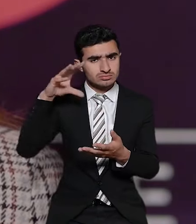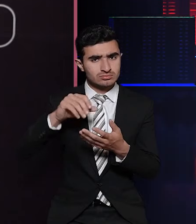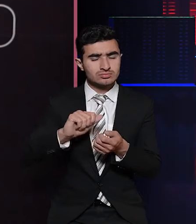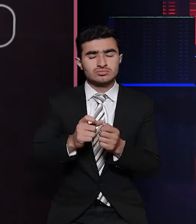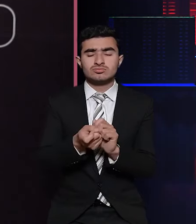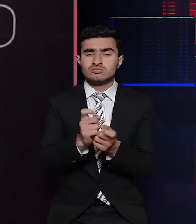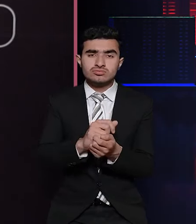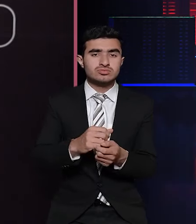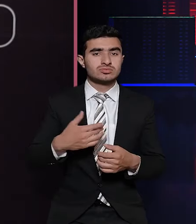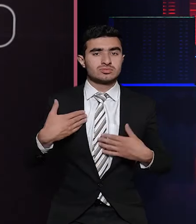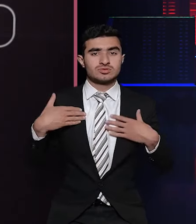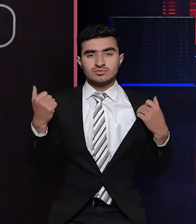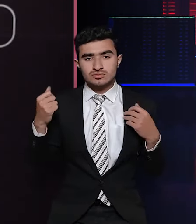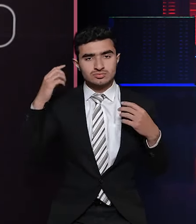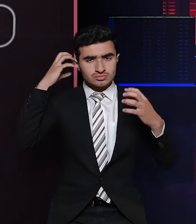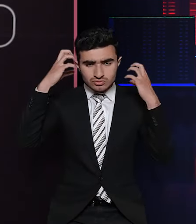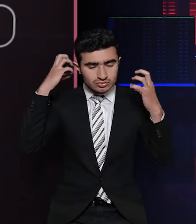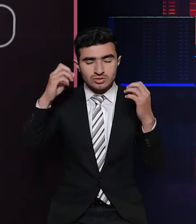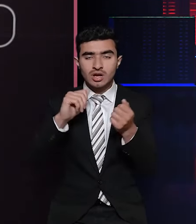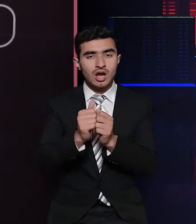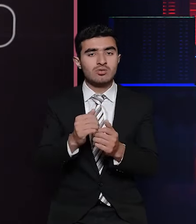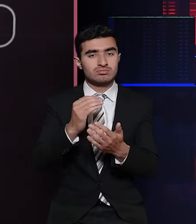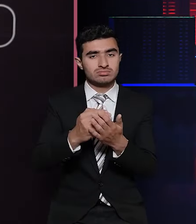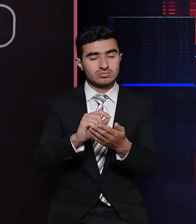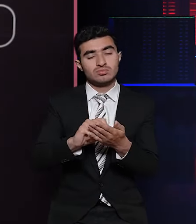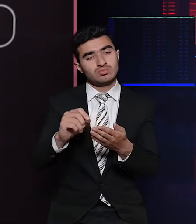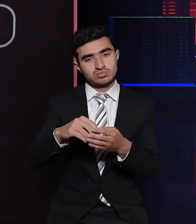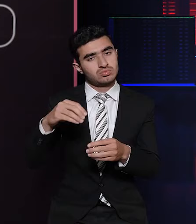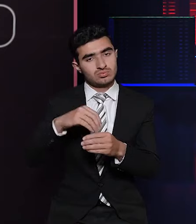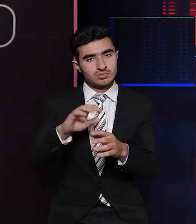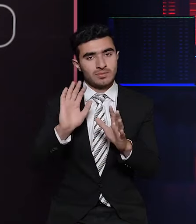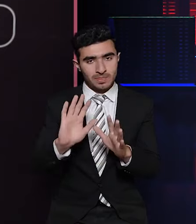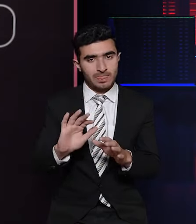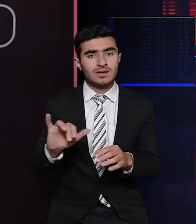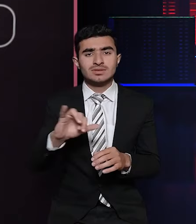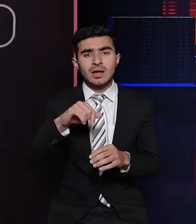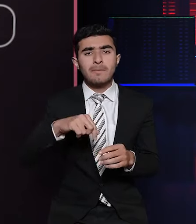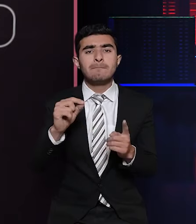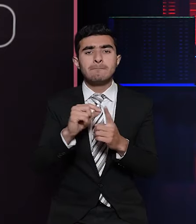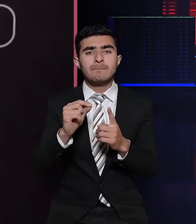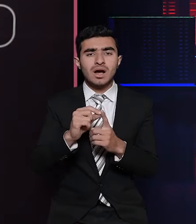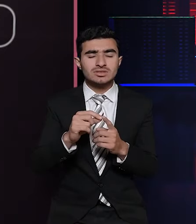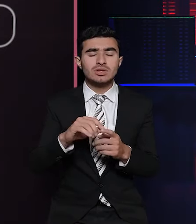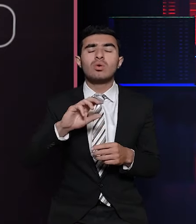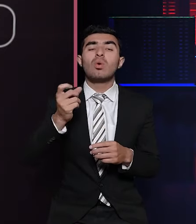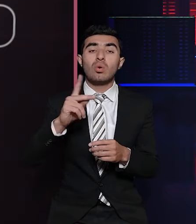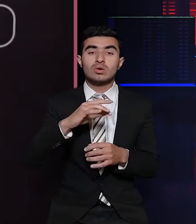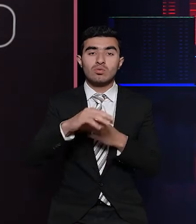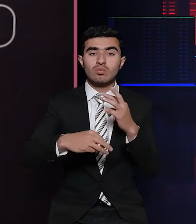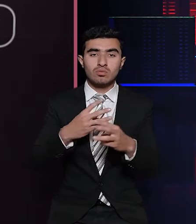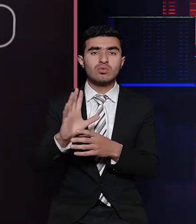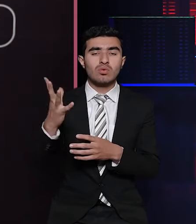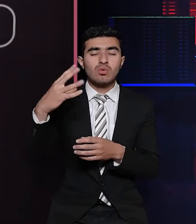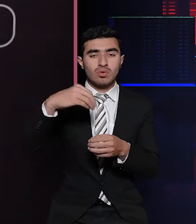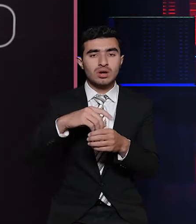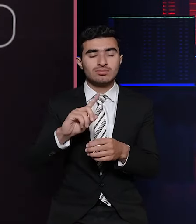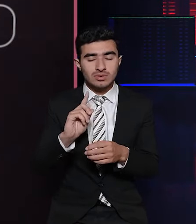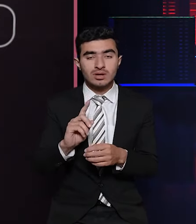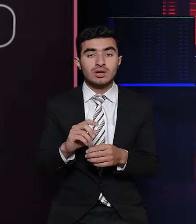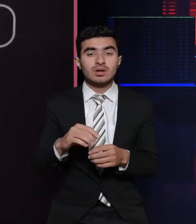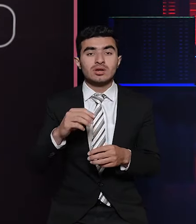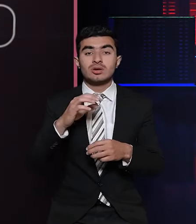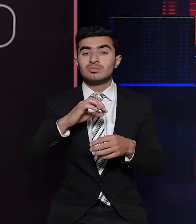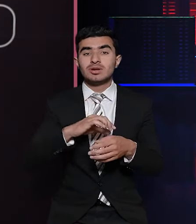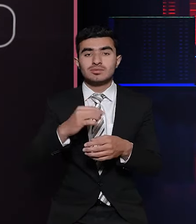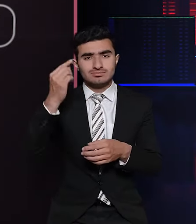heavily. Hamare Pakistan mein bhi jaise baaki duniya mein hain, diseases bahut zyada hain aur increase kar rahe hain. Kyun